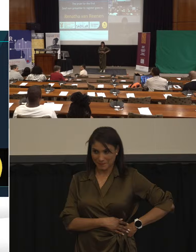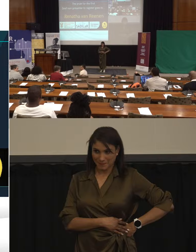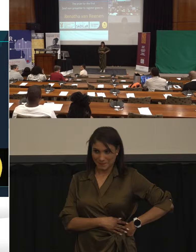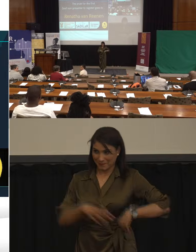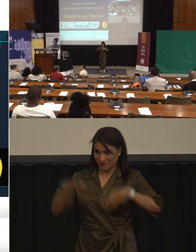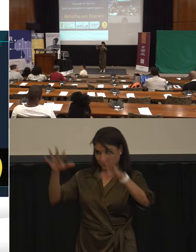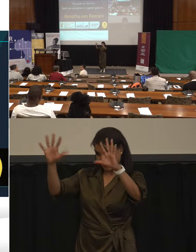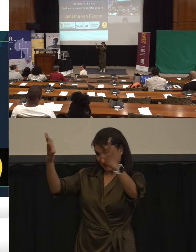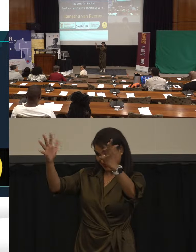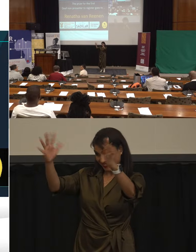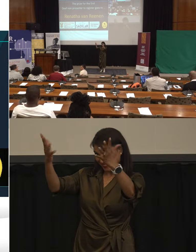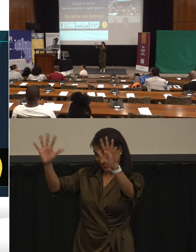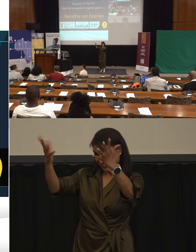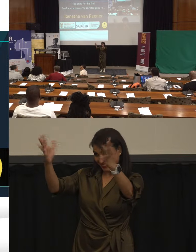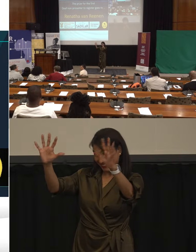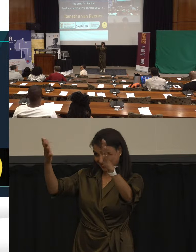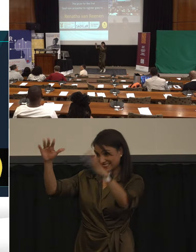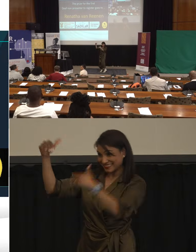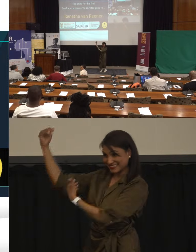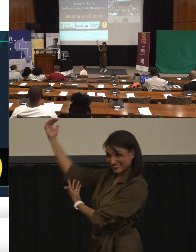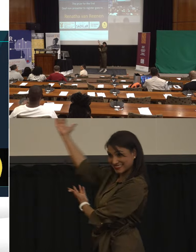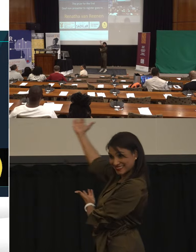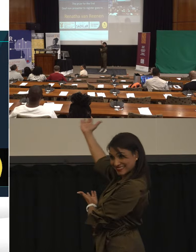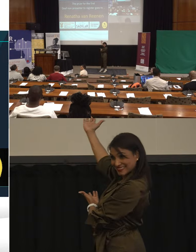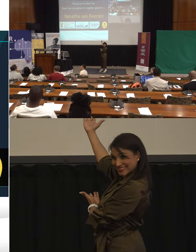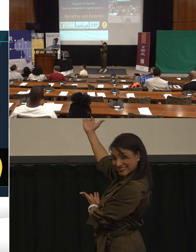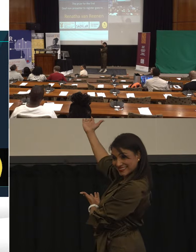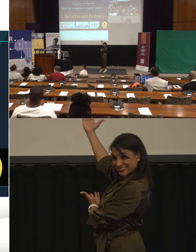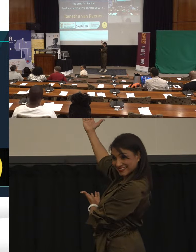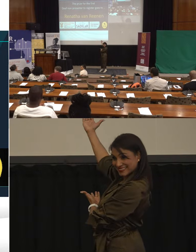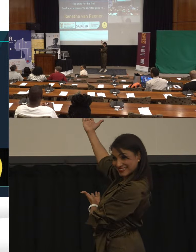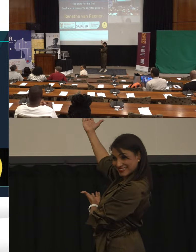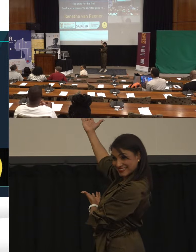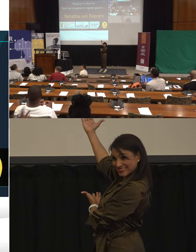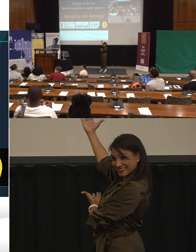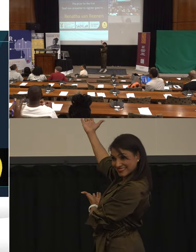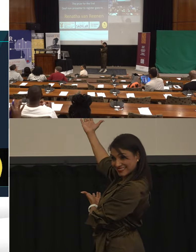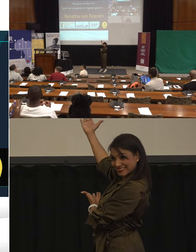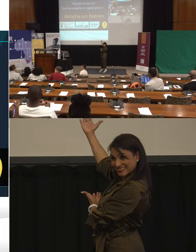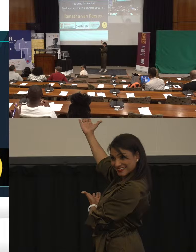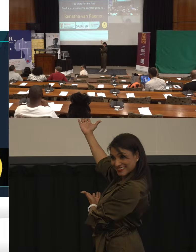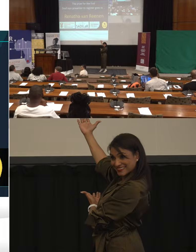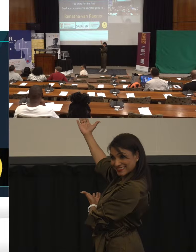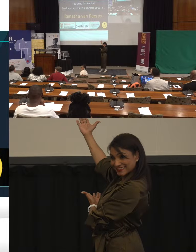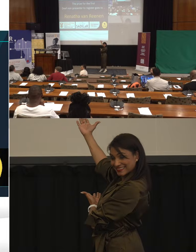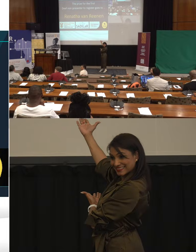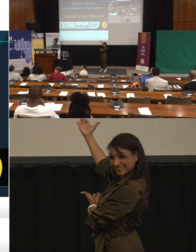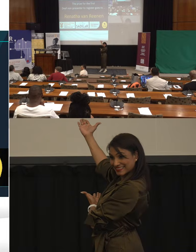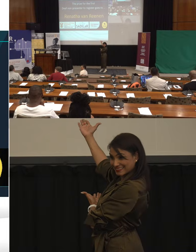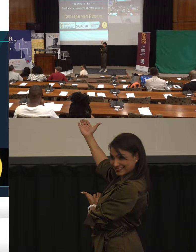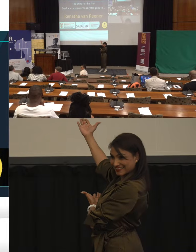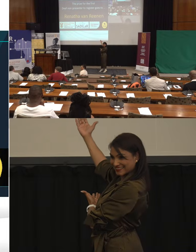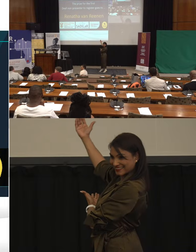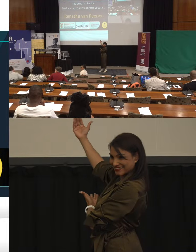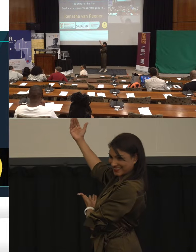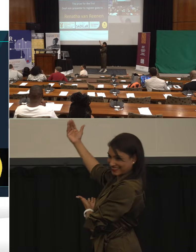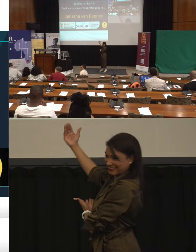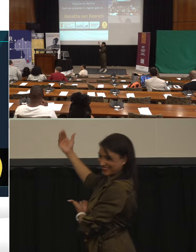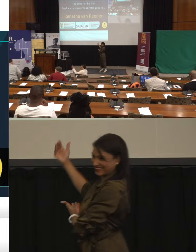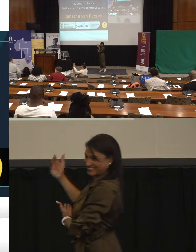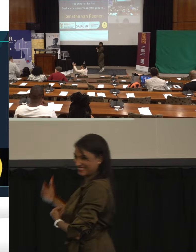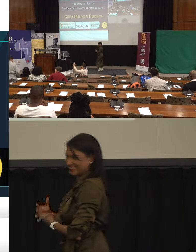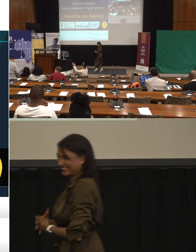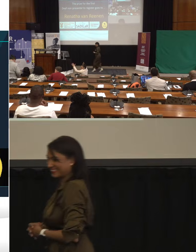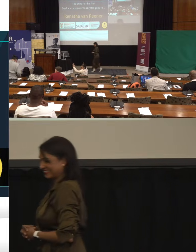non-presenter to register. And that would be Renate van Reenen. You win a prize.